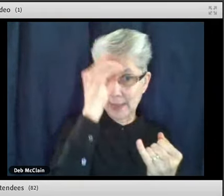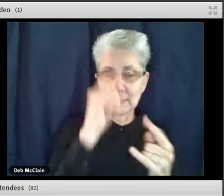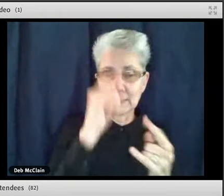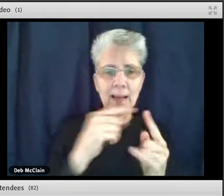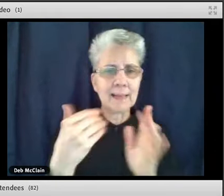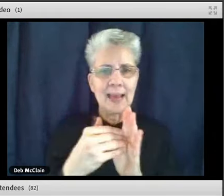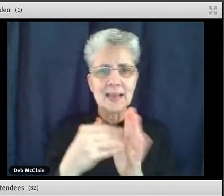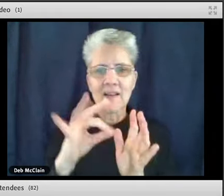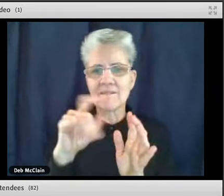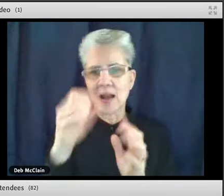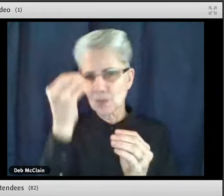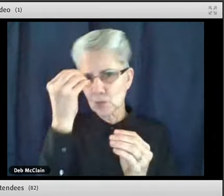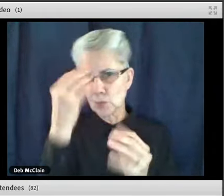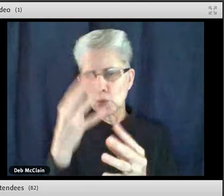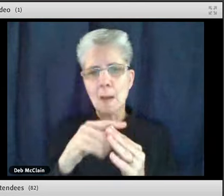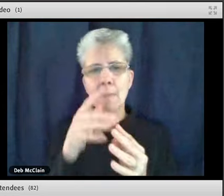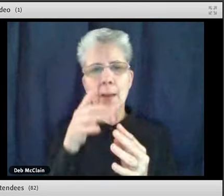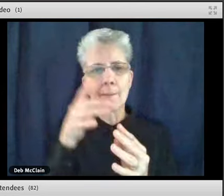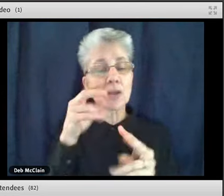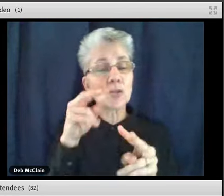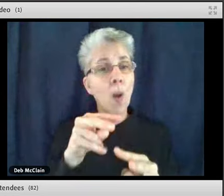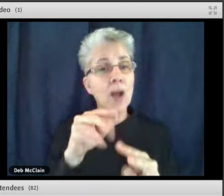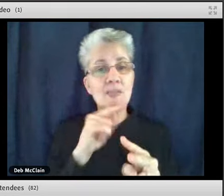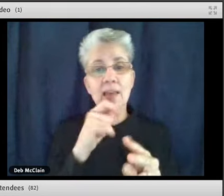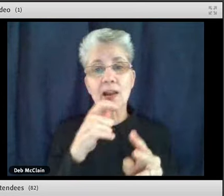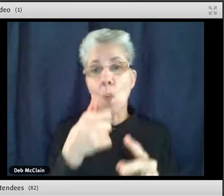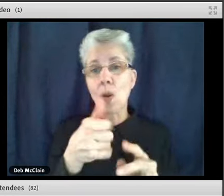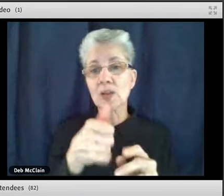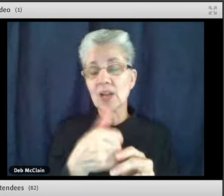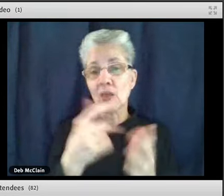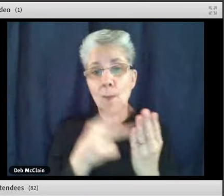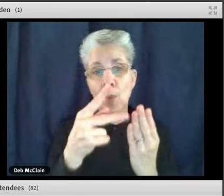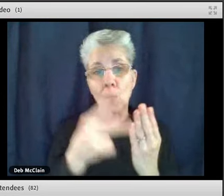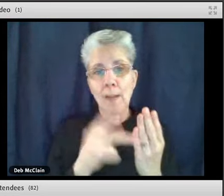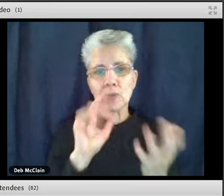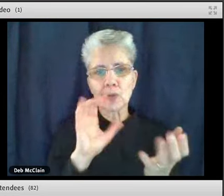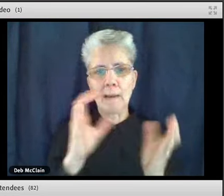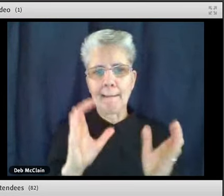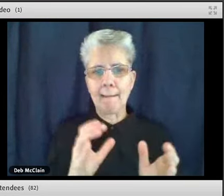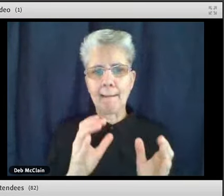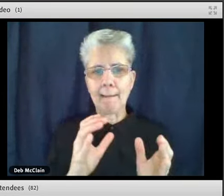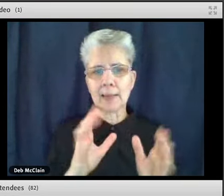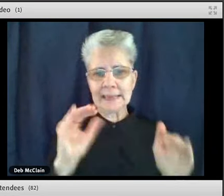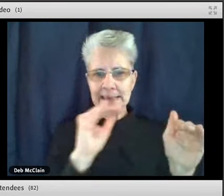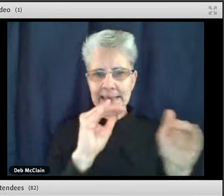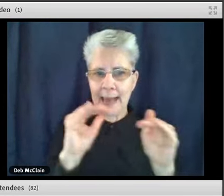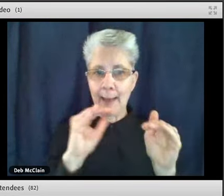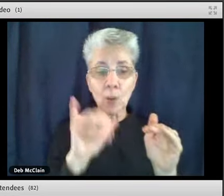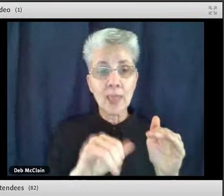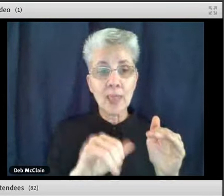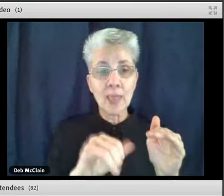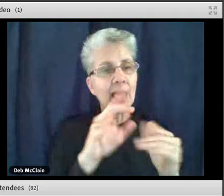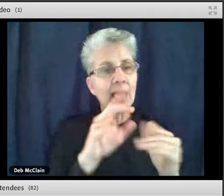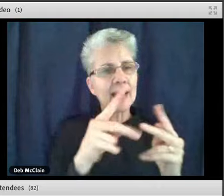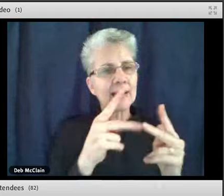that we are the ones to help fight for this correct information? If you type in the chat box, that would be fantastic.